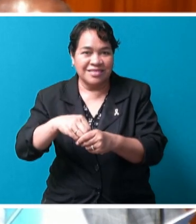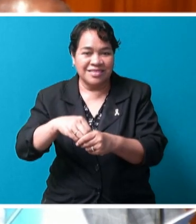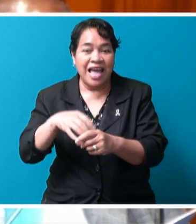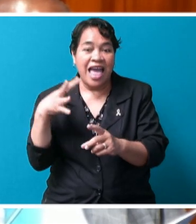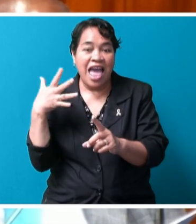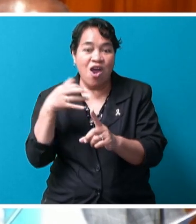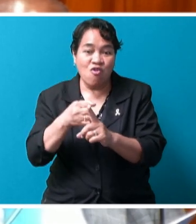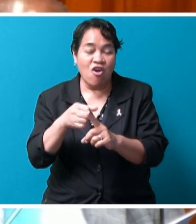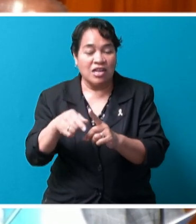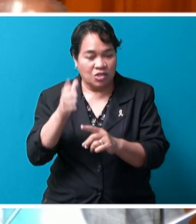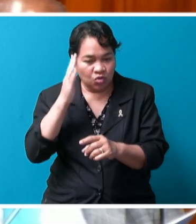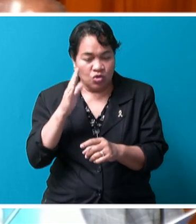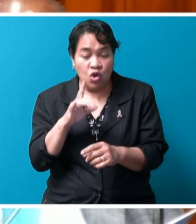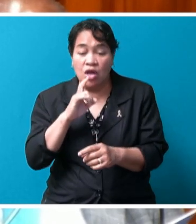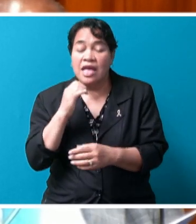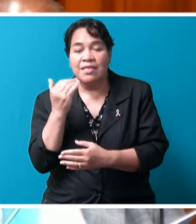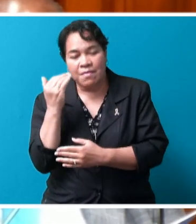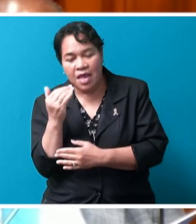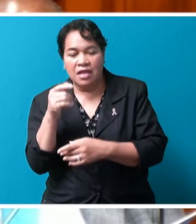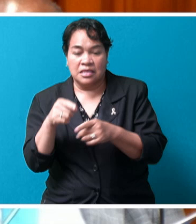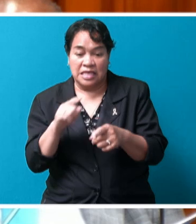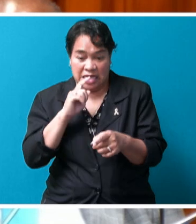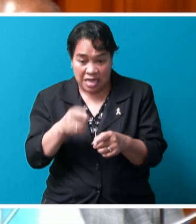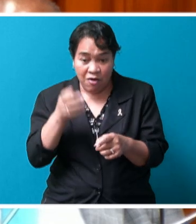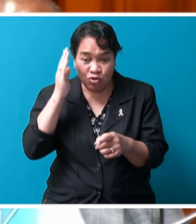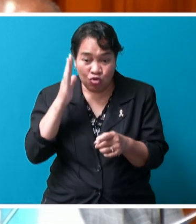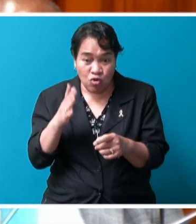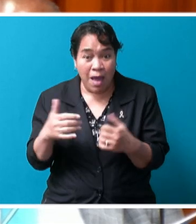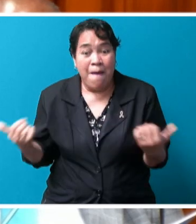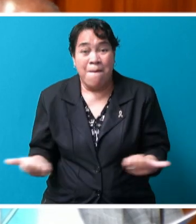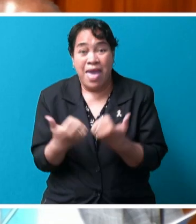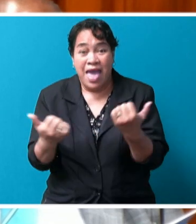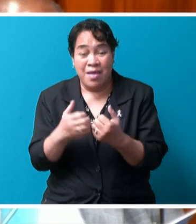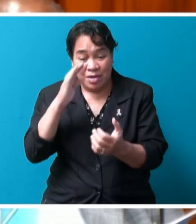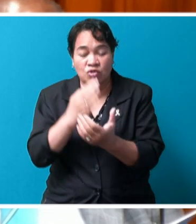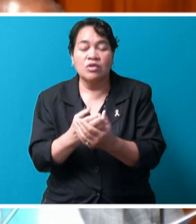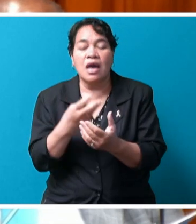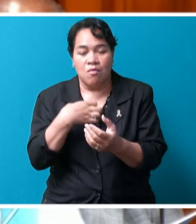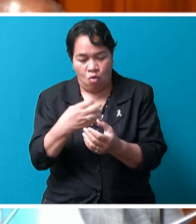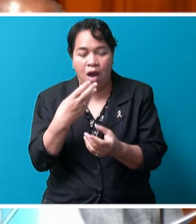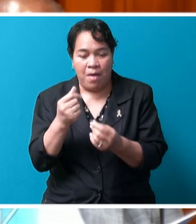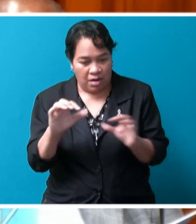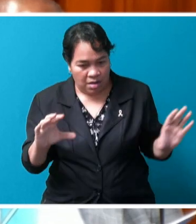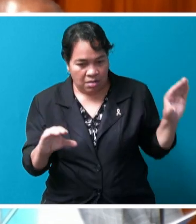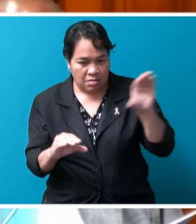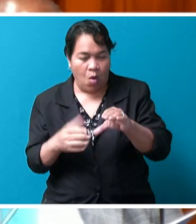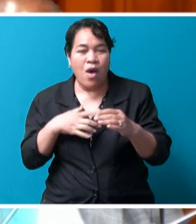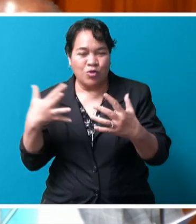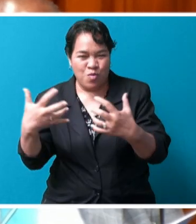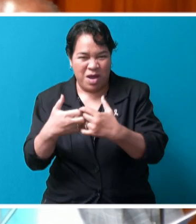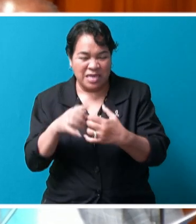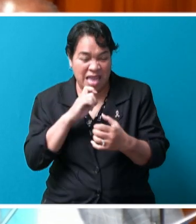number of students, higher number of grants. Lesser number of students, lesser number of grants. And this is something that we've taken